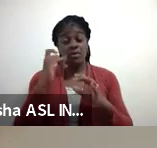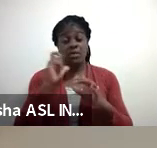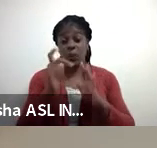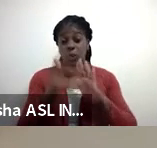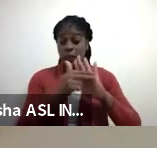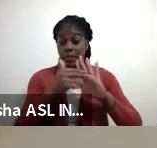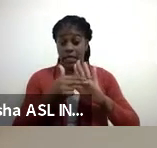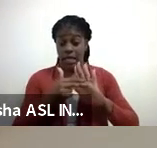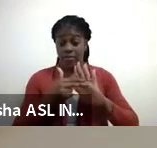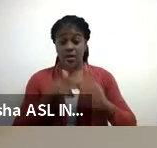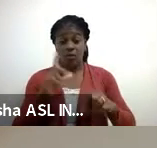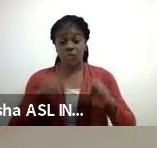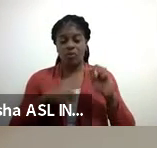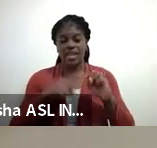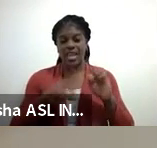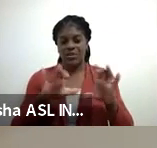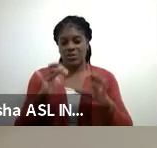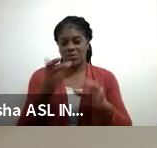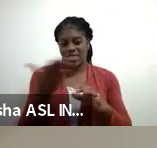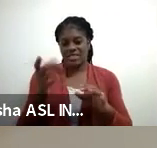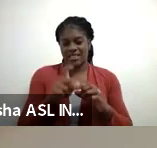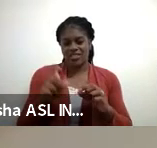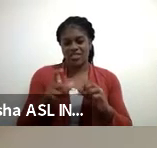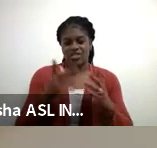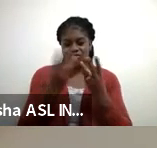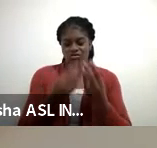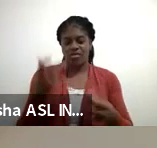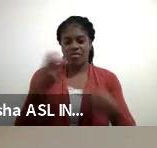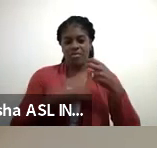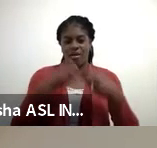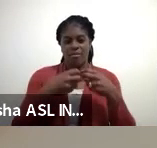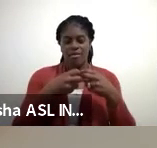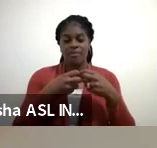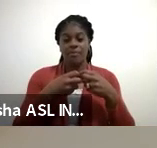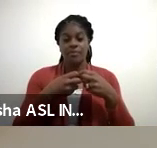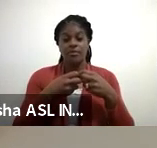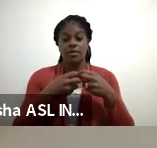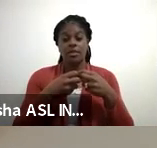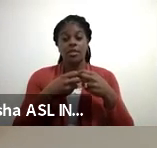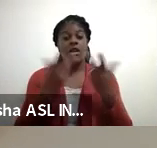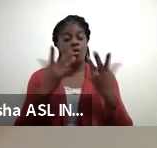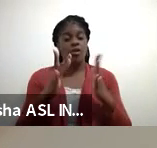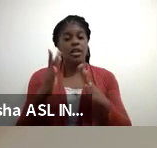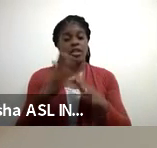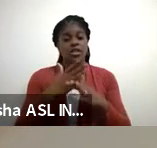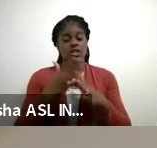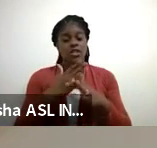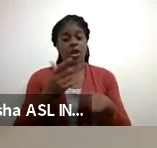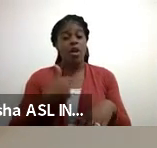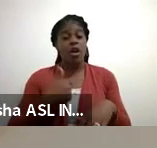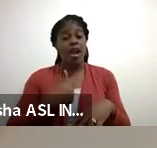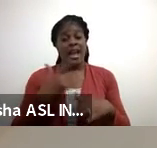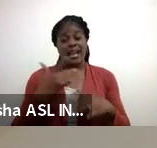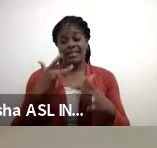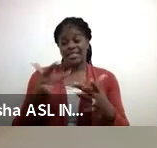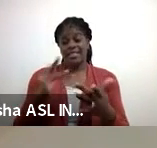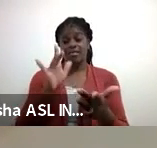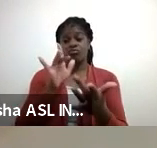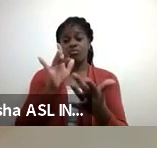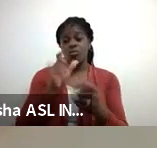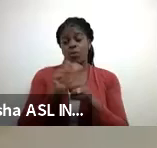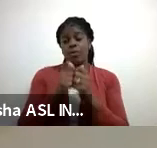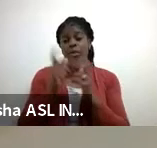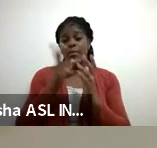we can't do the things necessary in order to be able to solve that problem. As I chair our local care team, I constantly get parents that come forward and talk